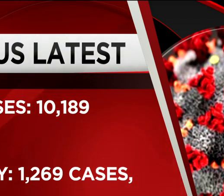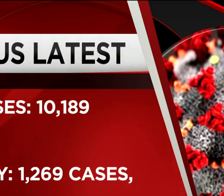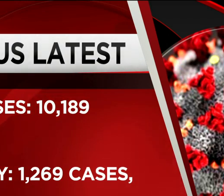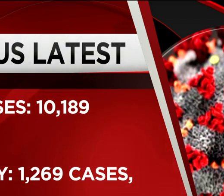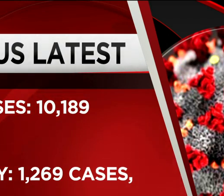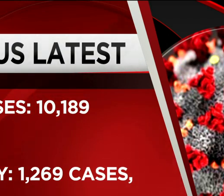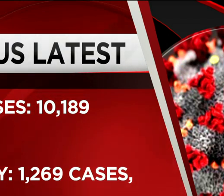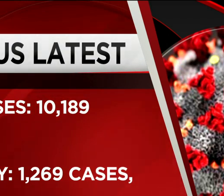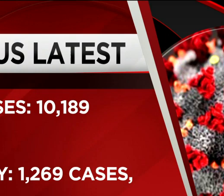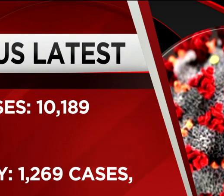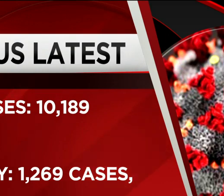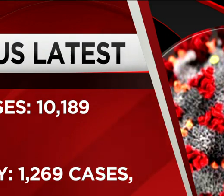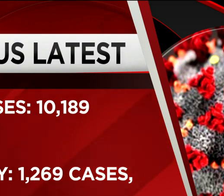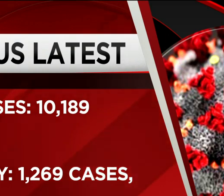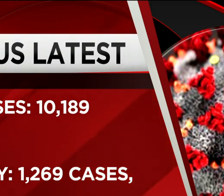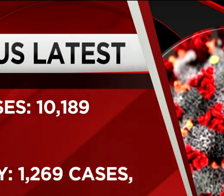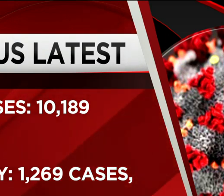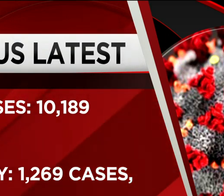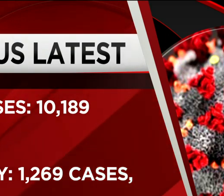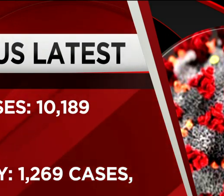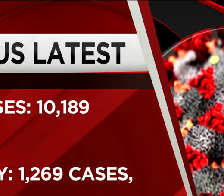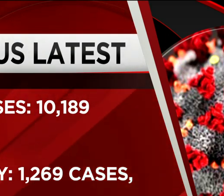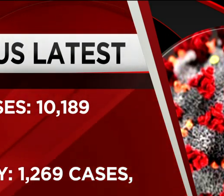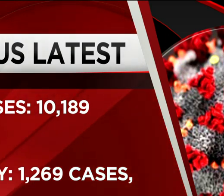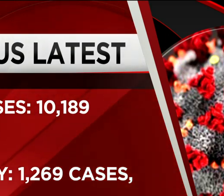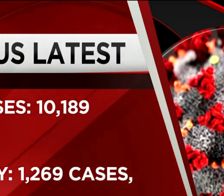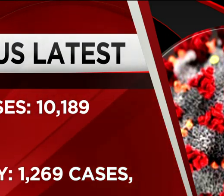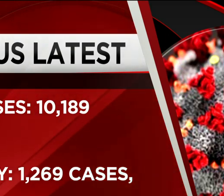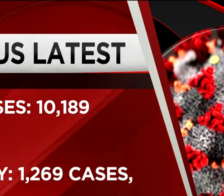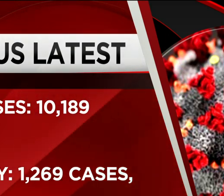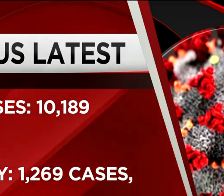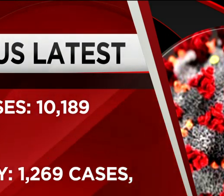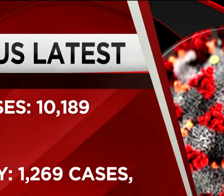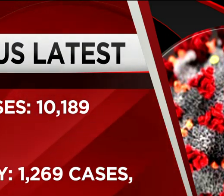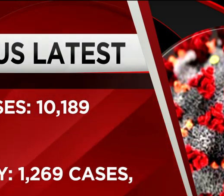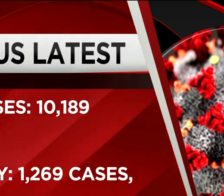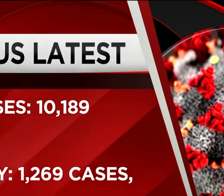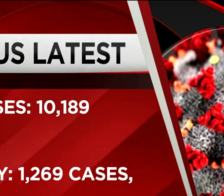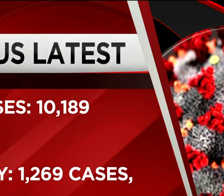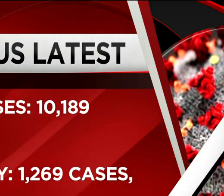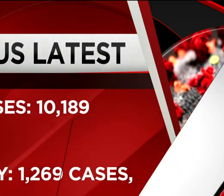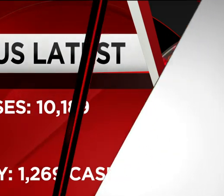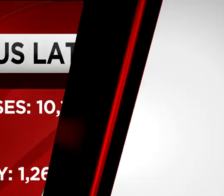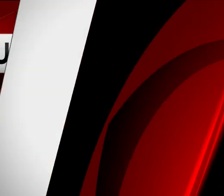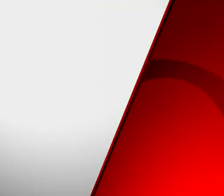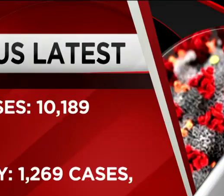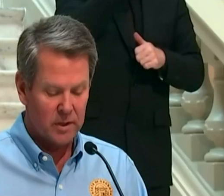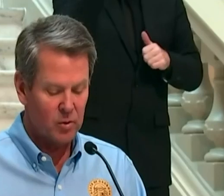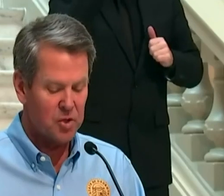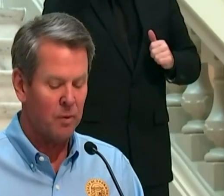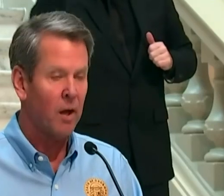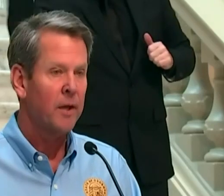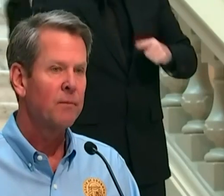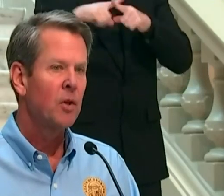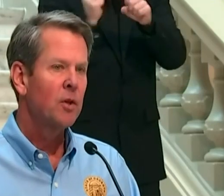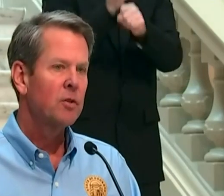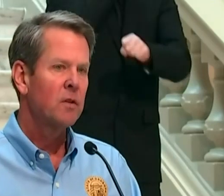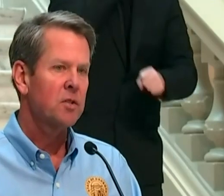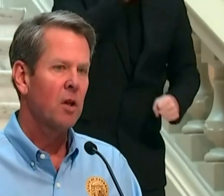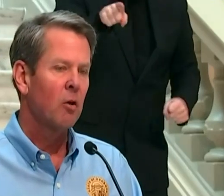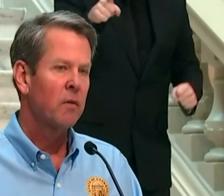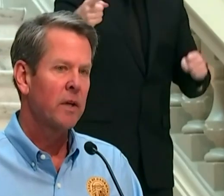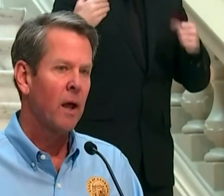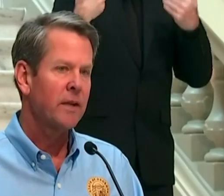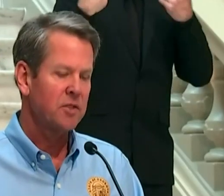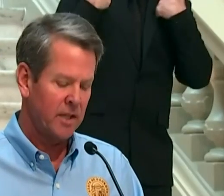has the second highest numbers with over 1,000 cases and 62 deaths. The statewide shelter-in-place order set to expire on